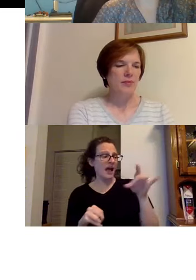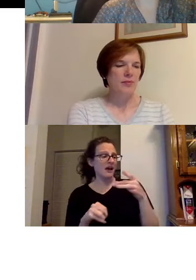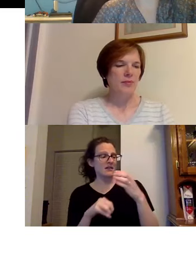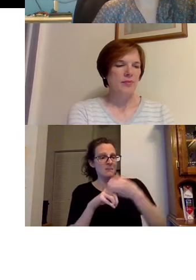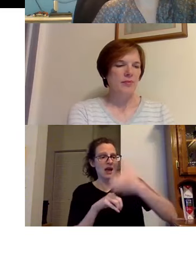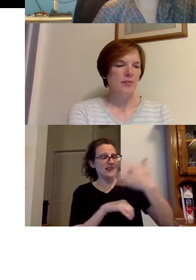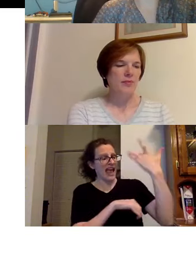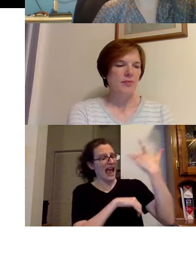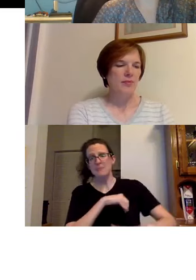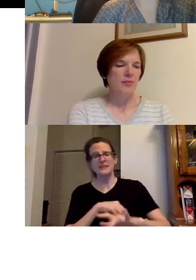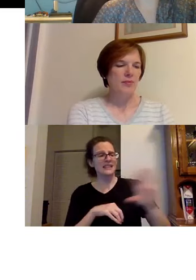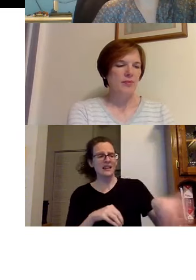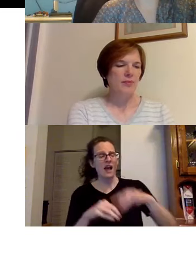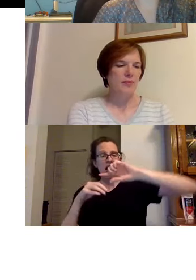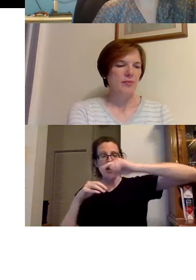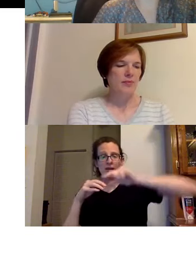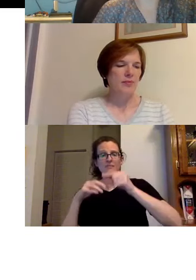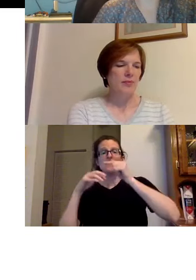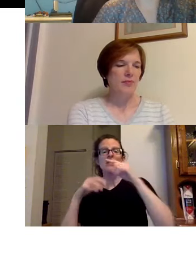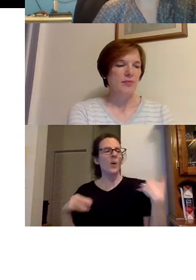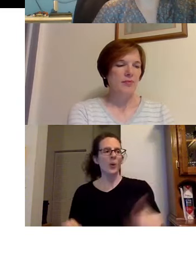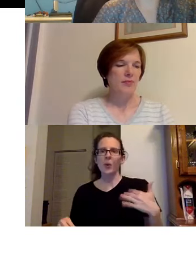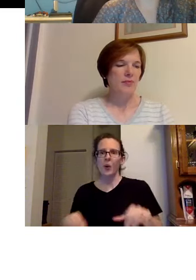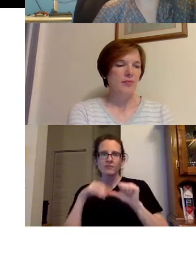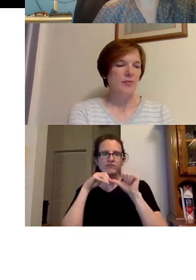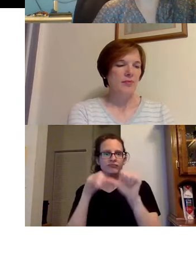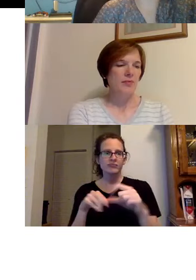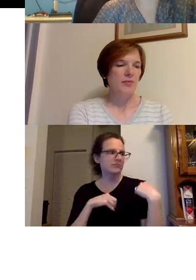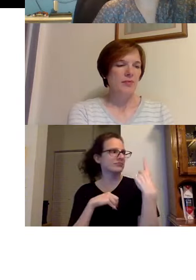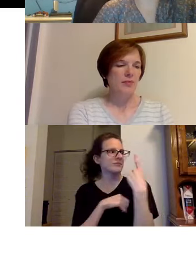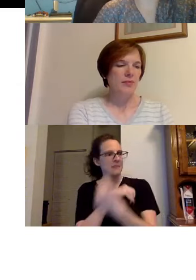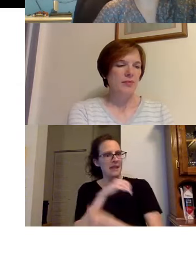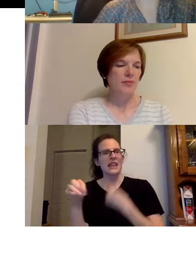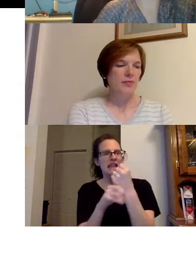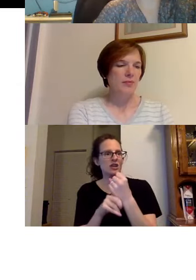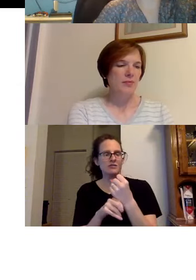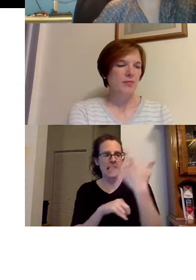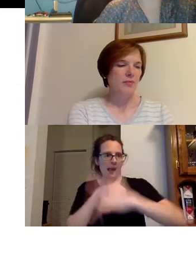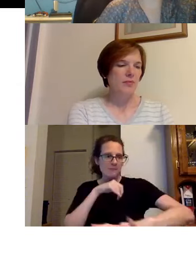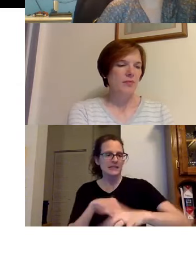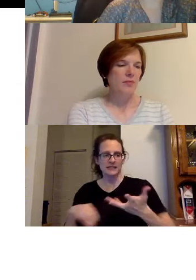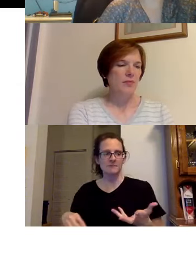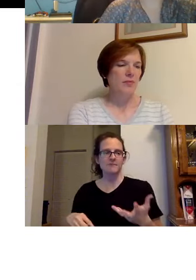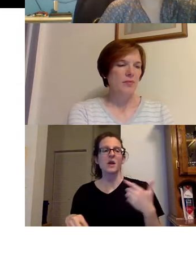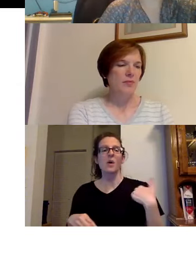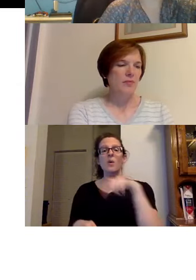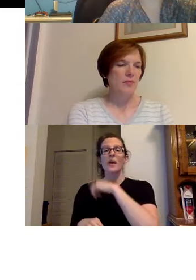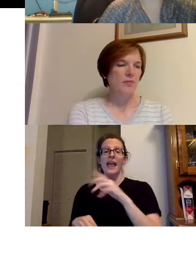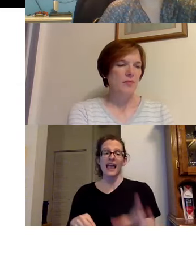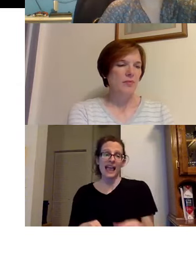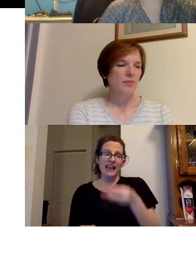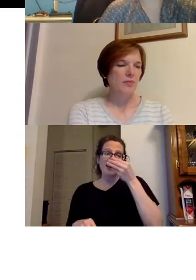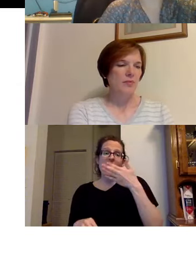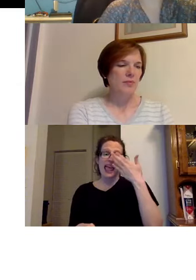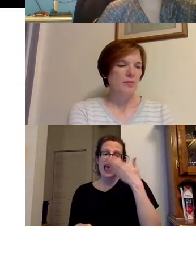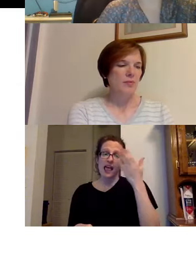and unscrew them and smell them and I can still smell the oil in them. So when we inhale oils, one reason why